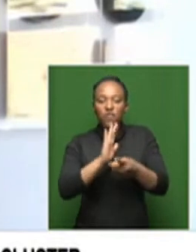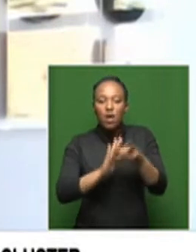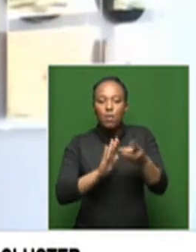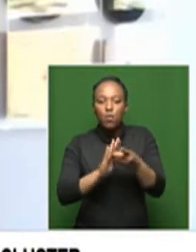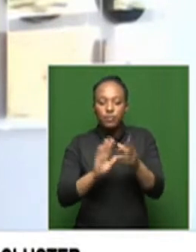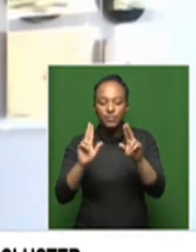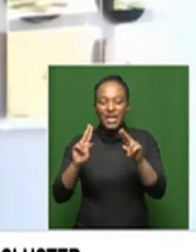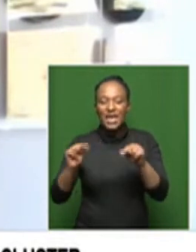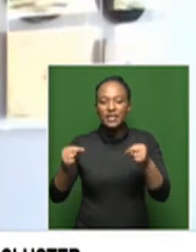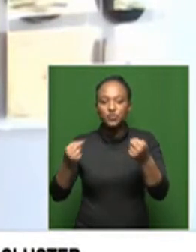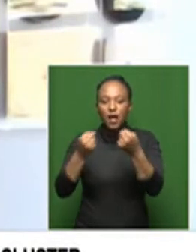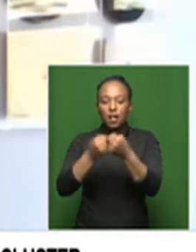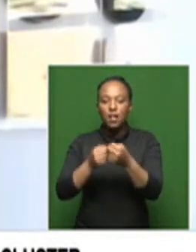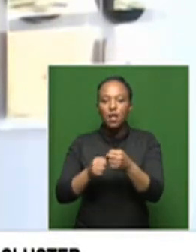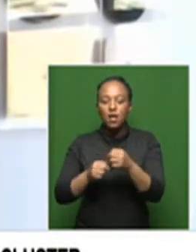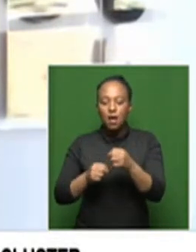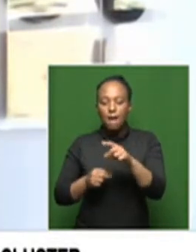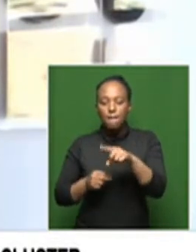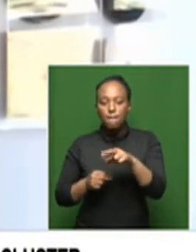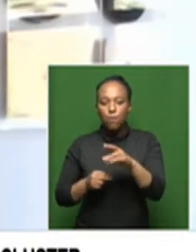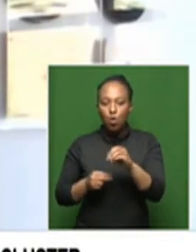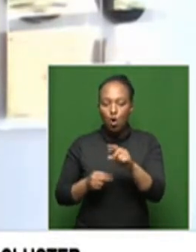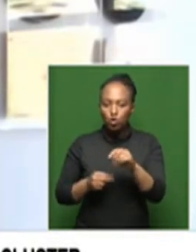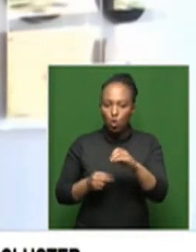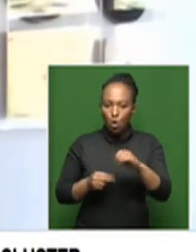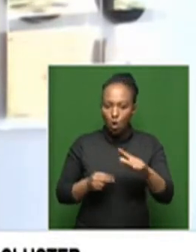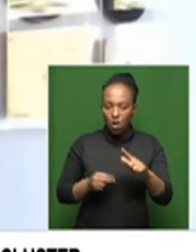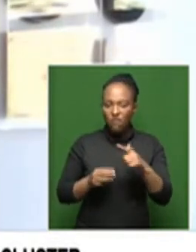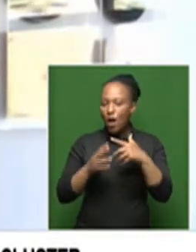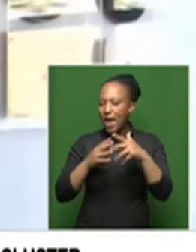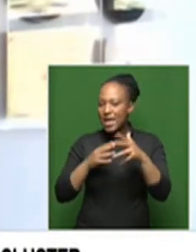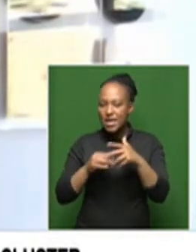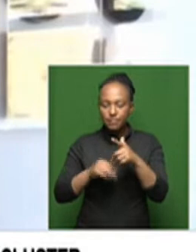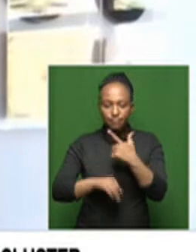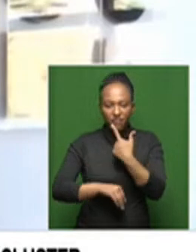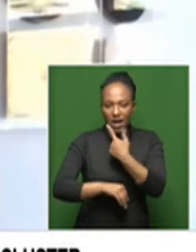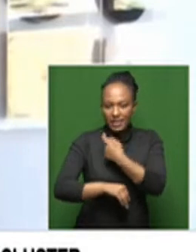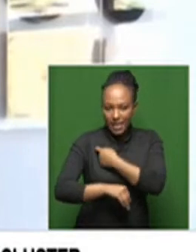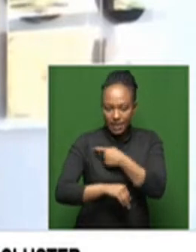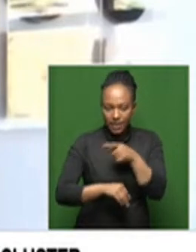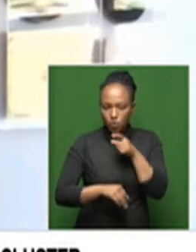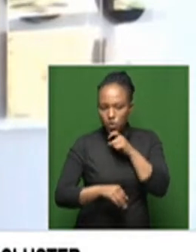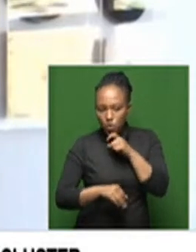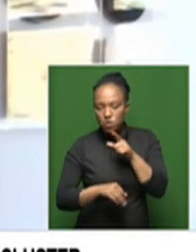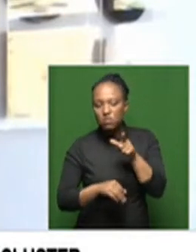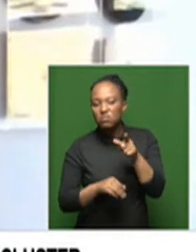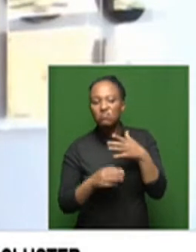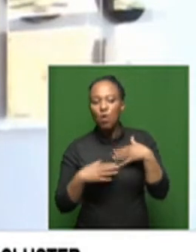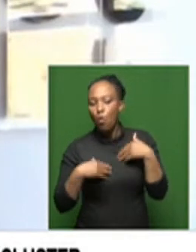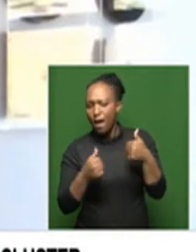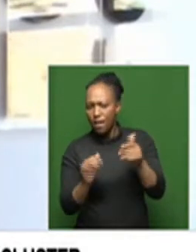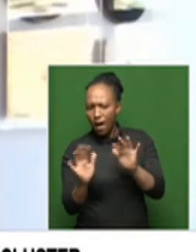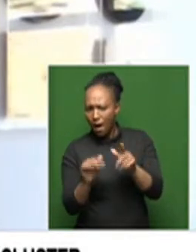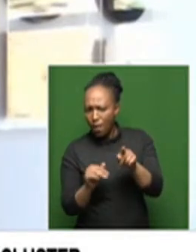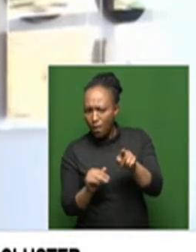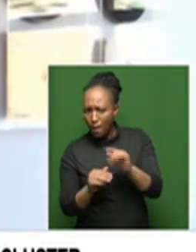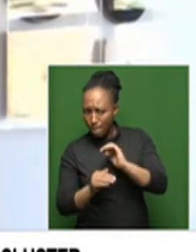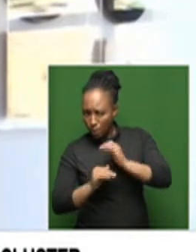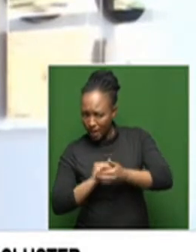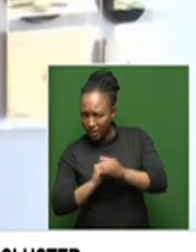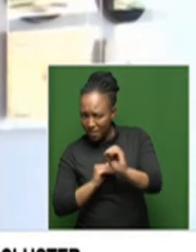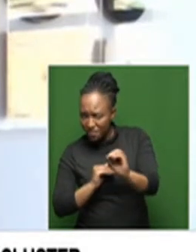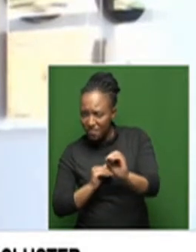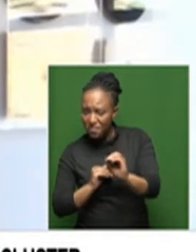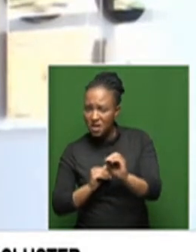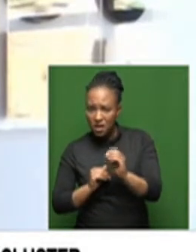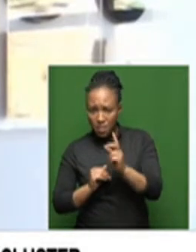protocol that's going to monitor every vaccine that we roll out to say, how well is this vaccine working? Is it protecting? Are